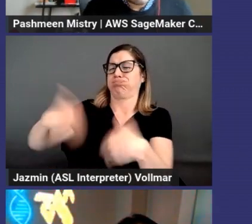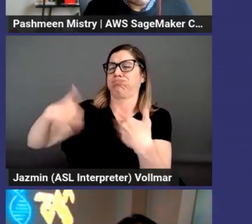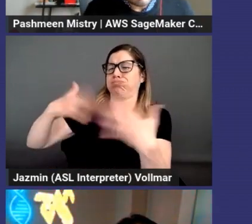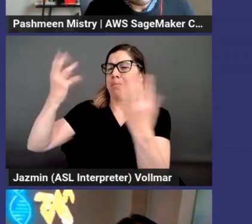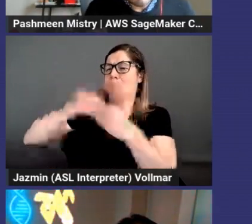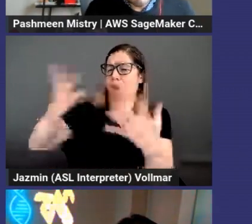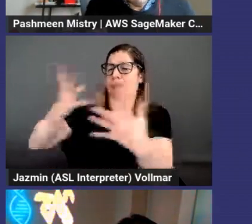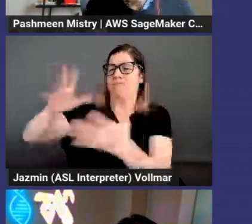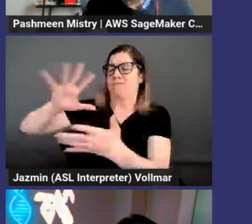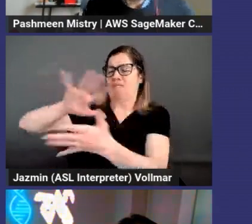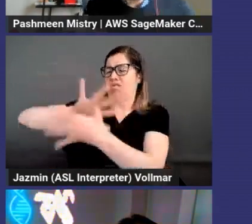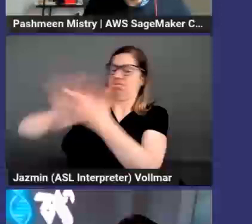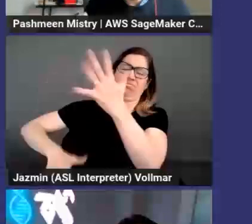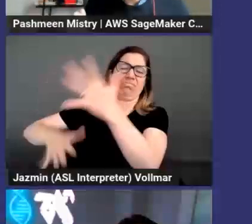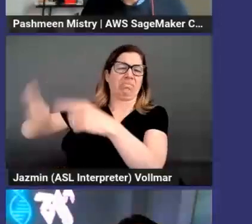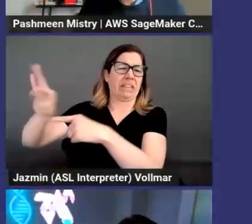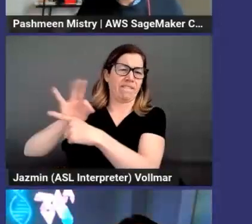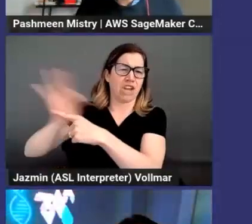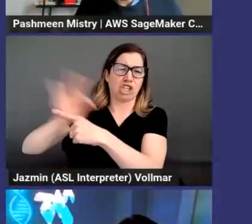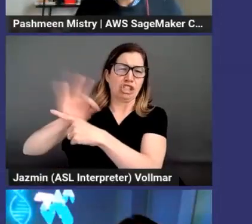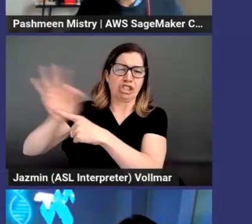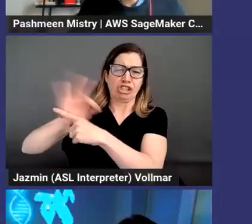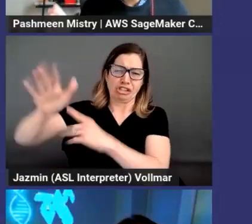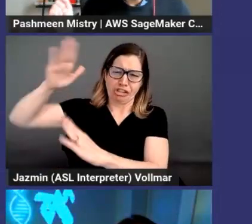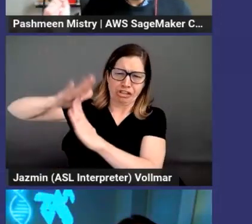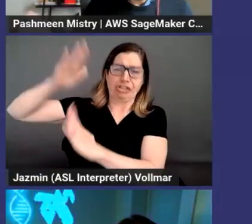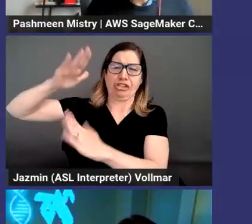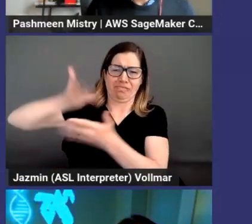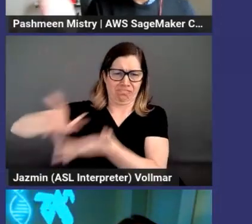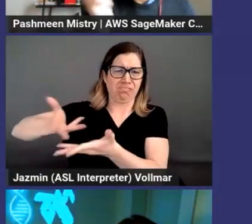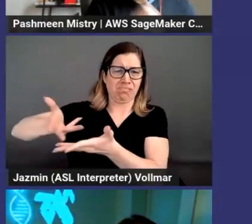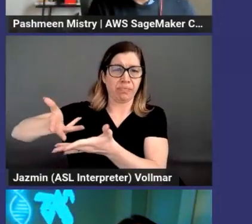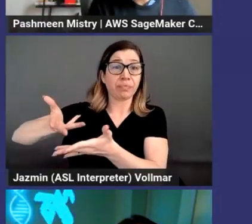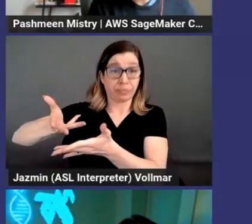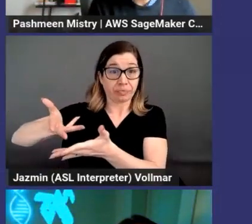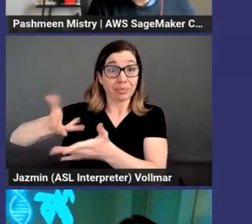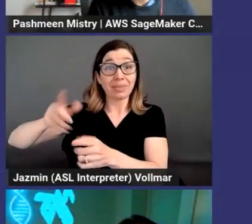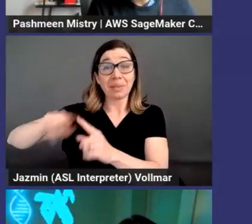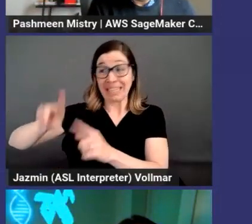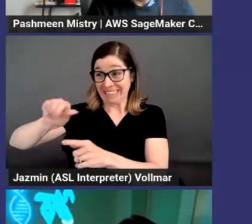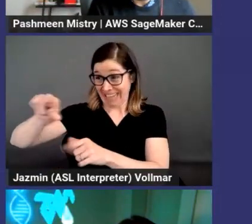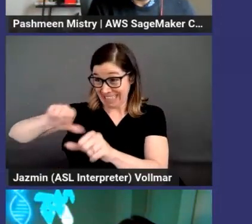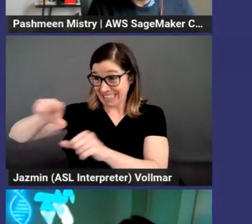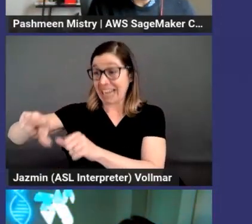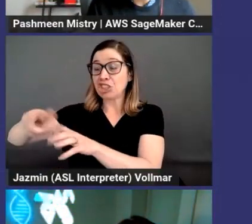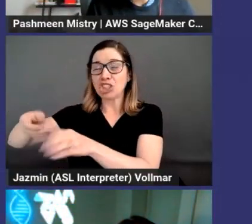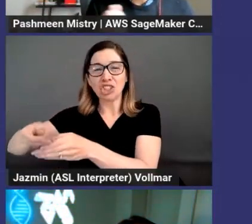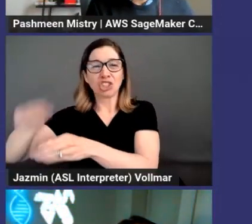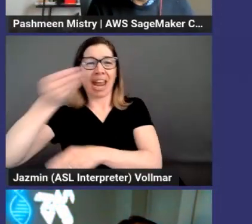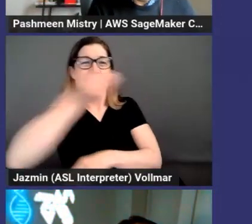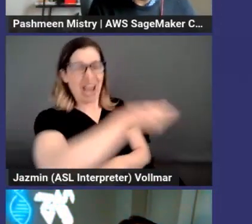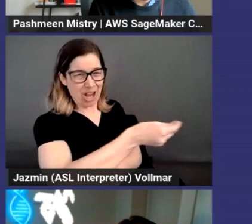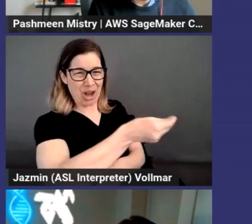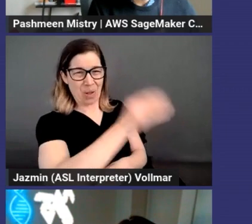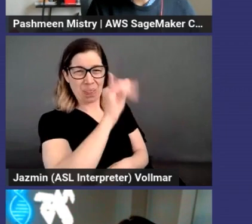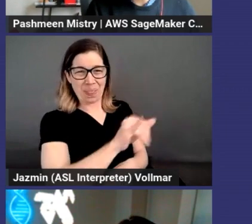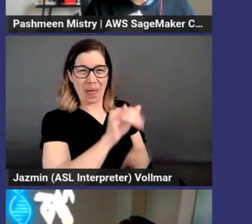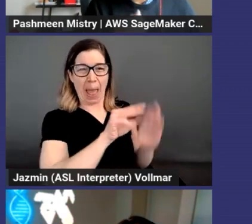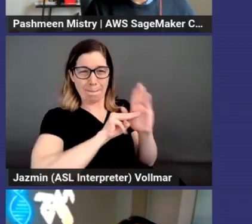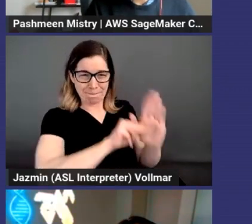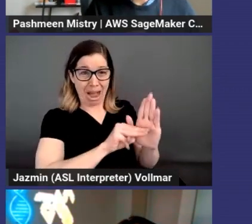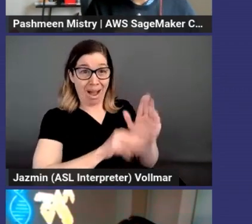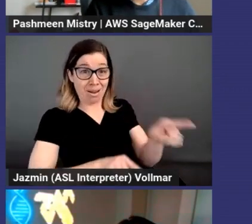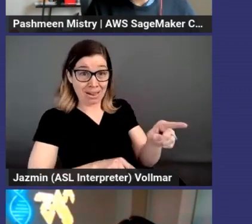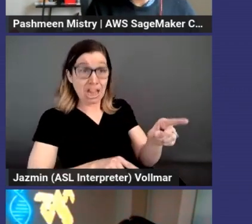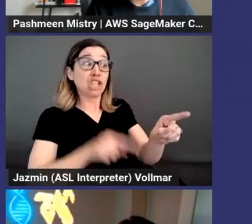know-how that he or she may possess. The data scientist can share that model with you. And then once shared, you can